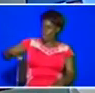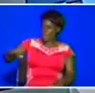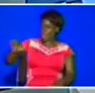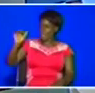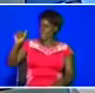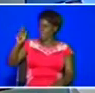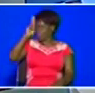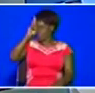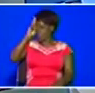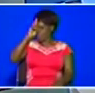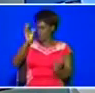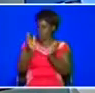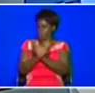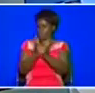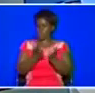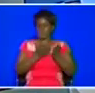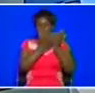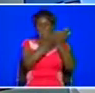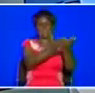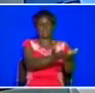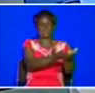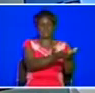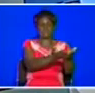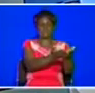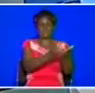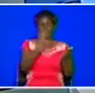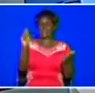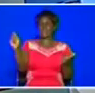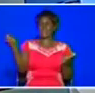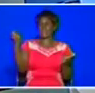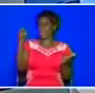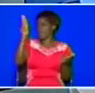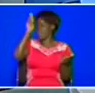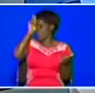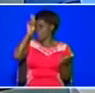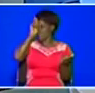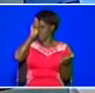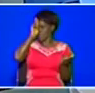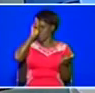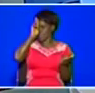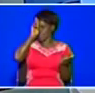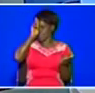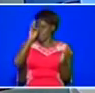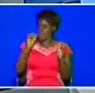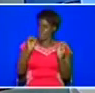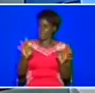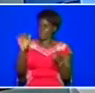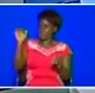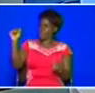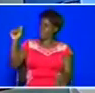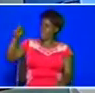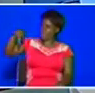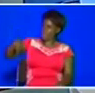person, they have to hand them over to the Kenya police in the gazetted police stations. I see. And if the APs or